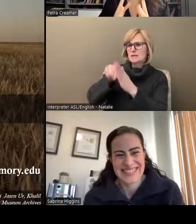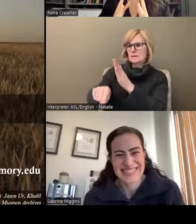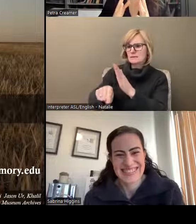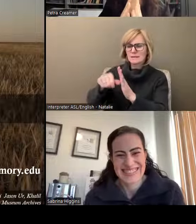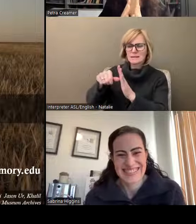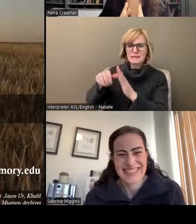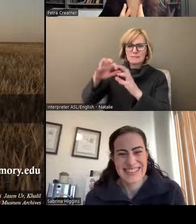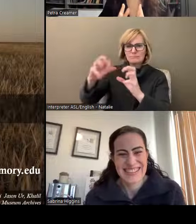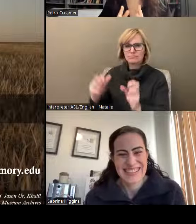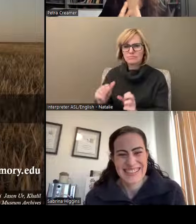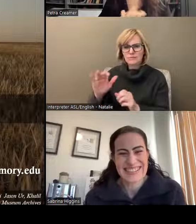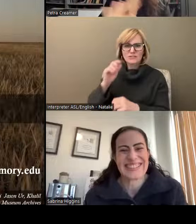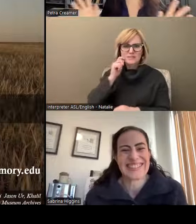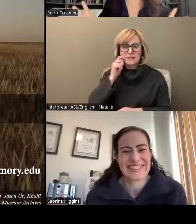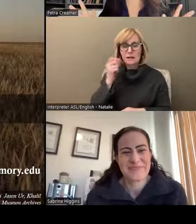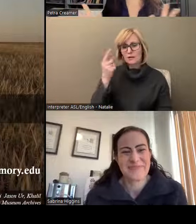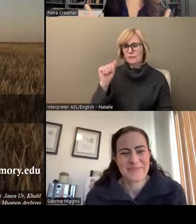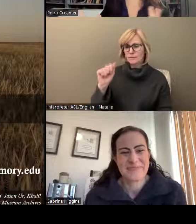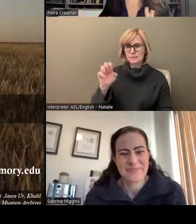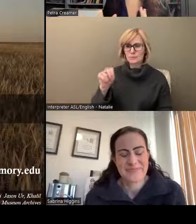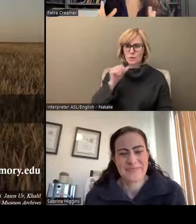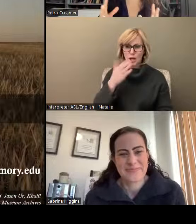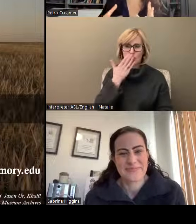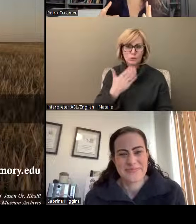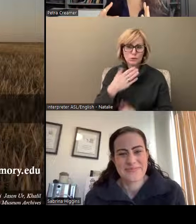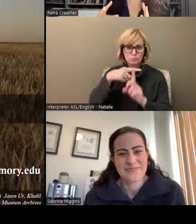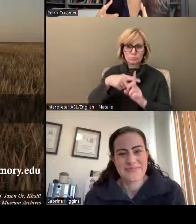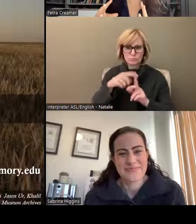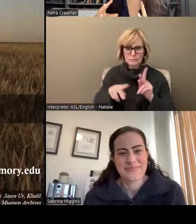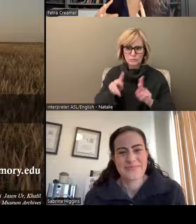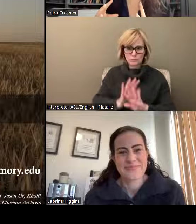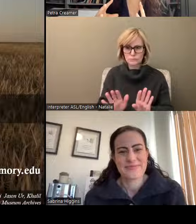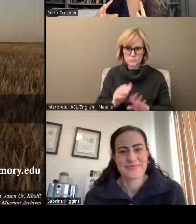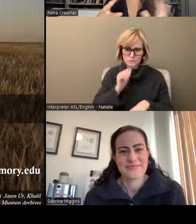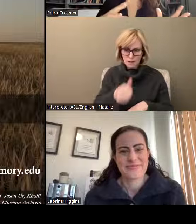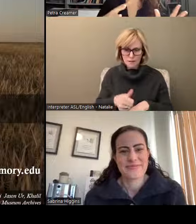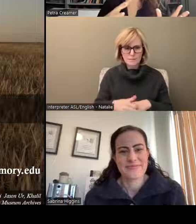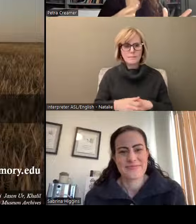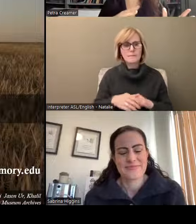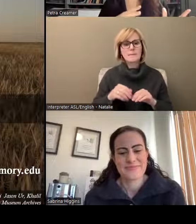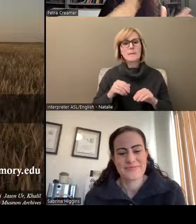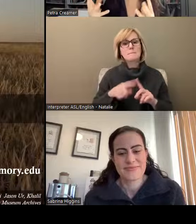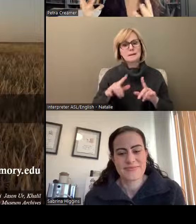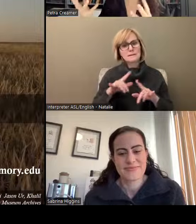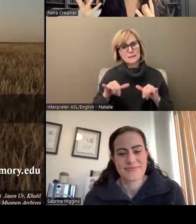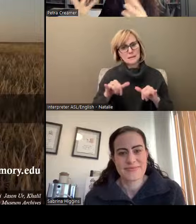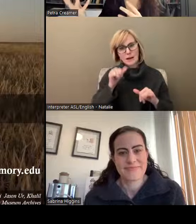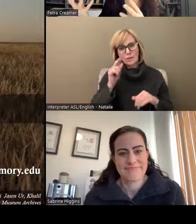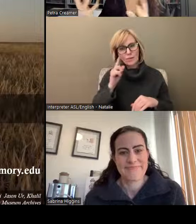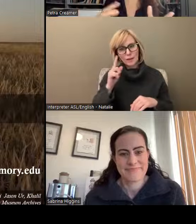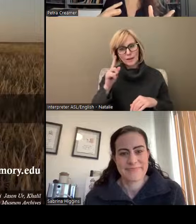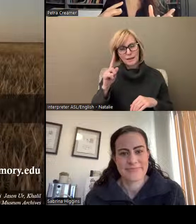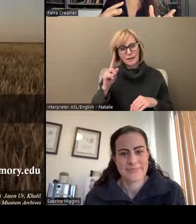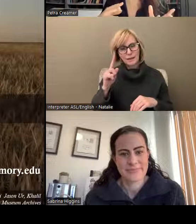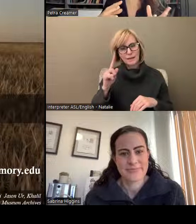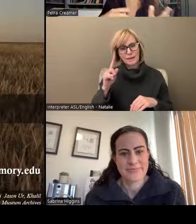not good people by any stretch of the imagination, but at the same time, I don't think they're making up stuff